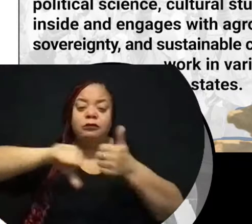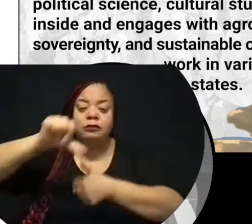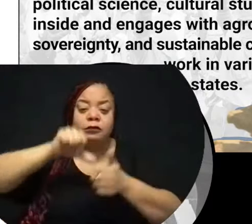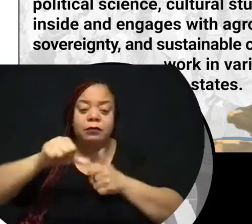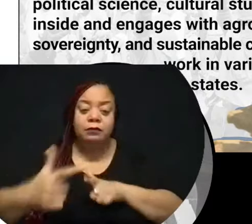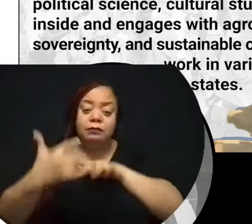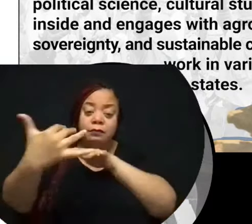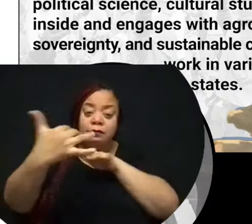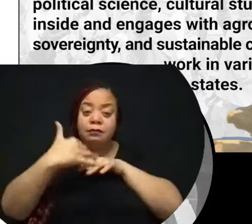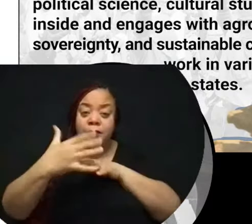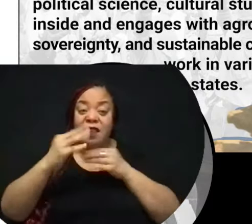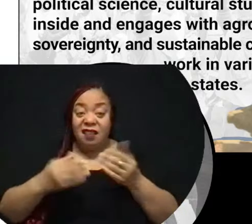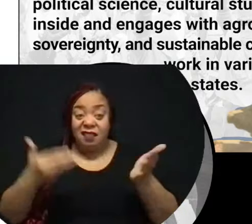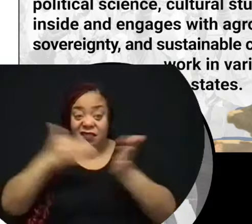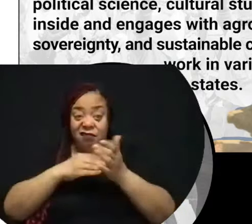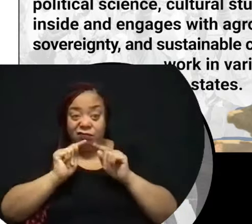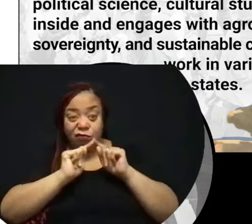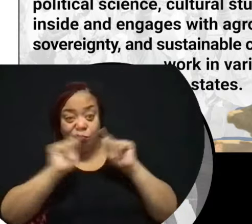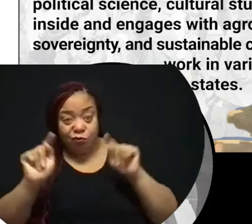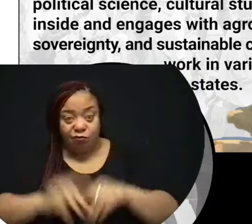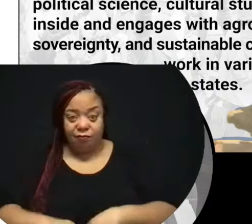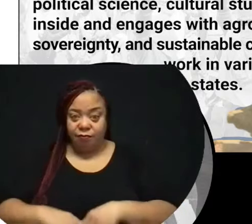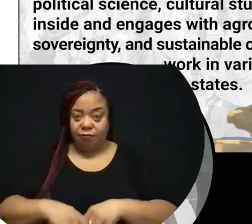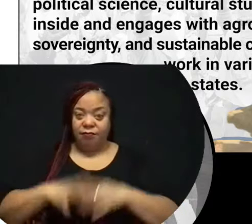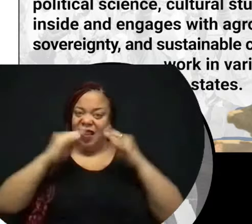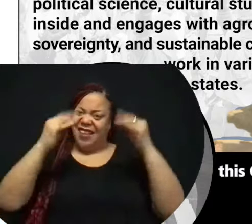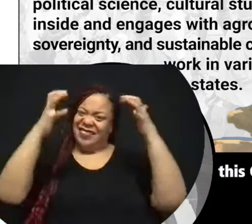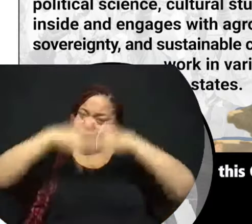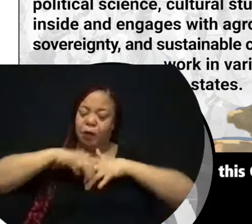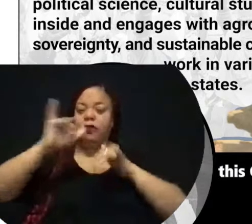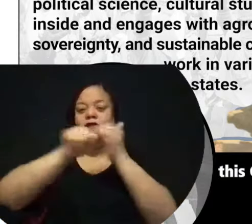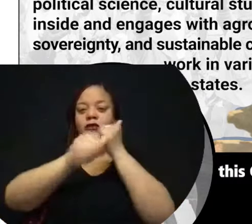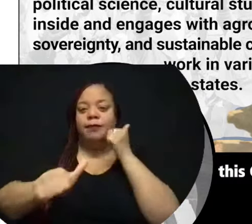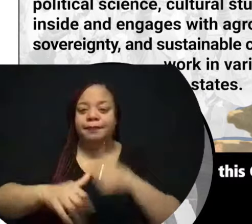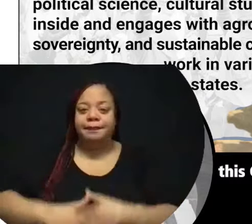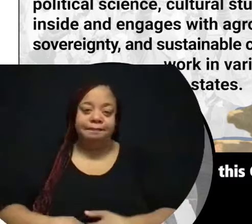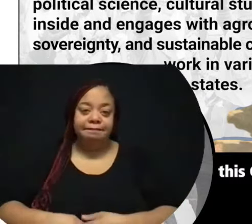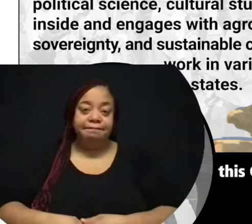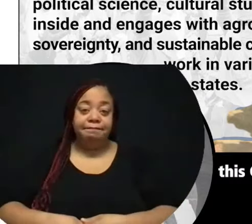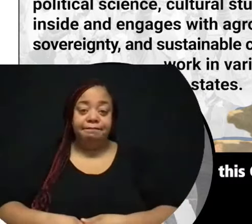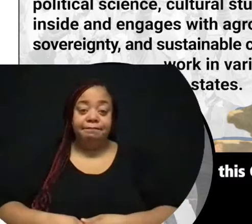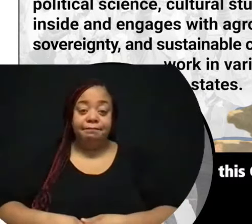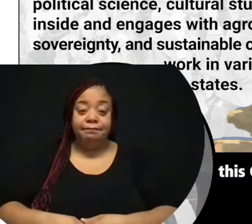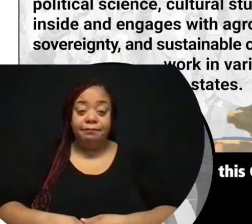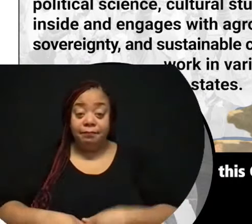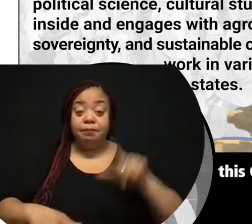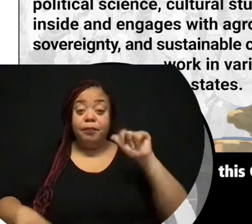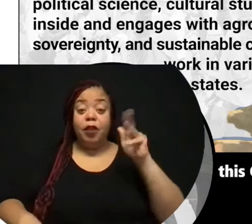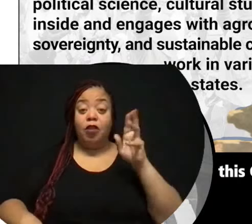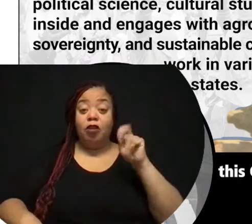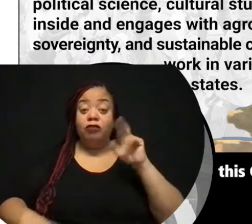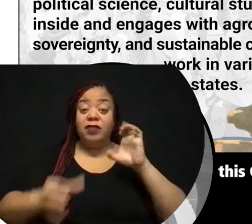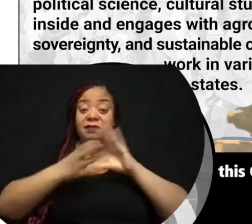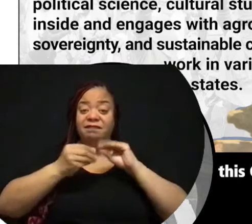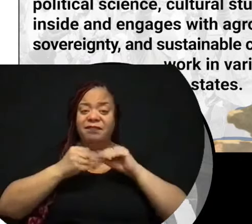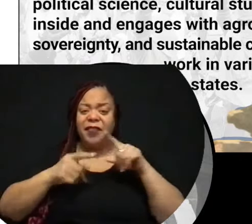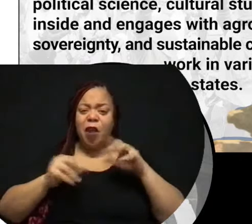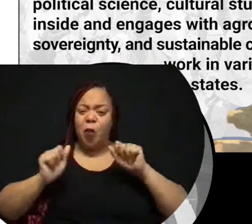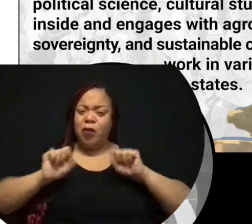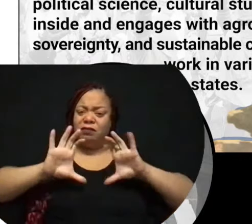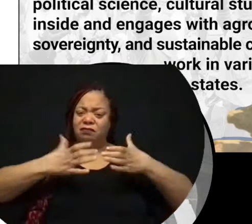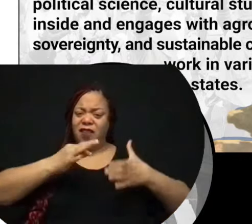very, very afraid for what kind of effects this CI products were going to have on their body and their mental